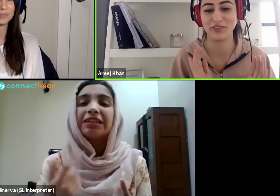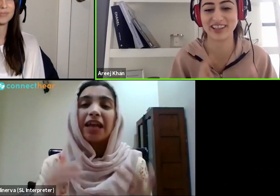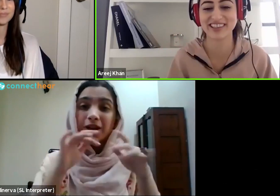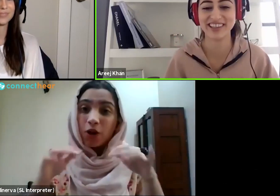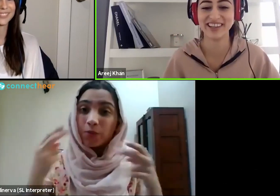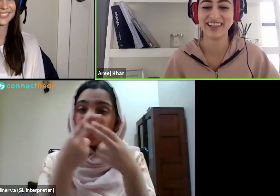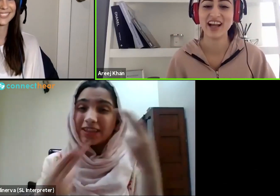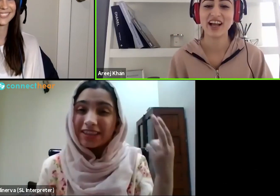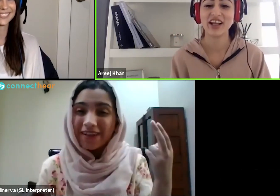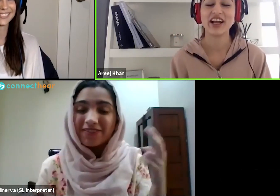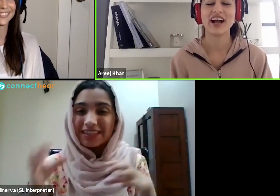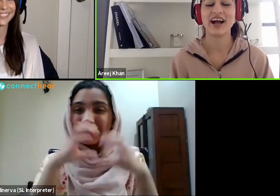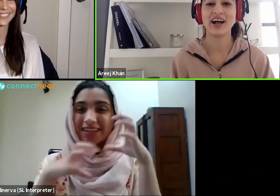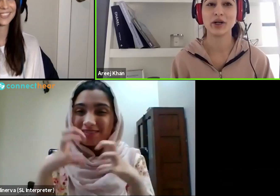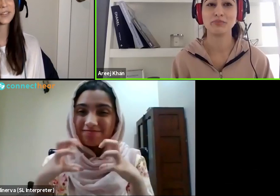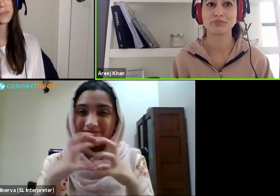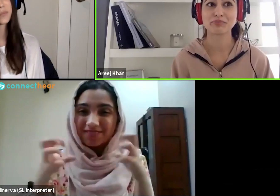can work on this.